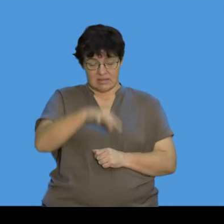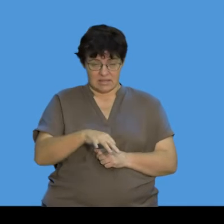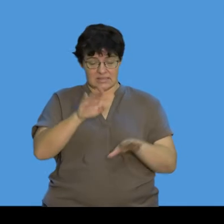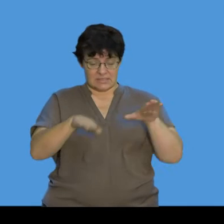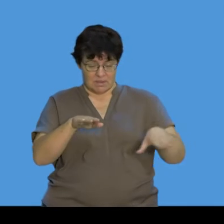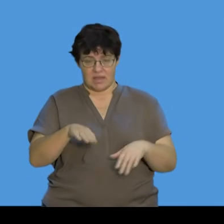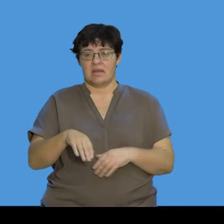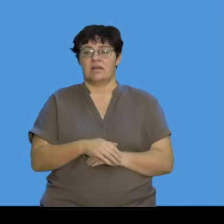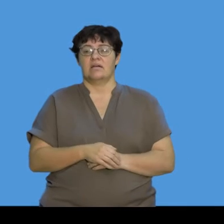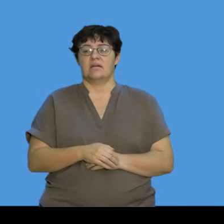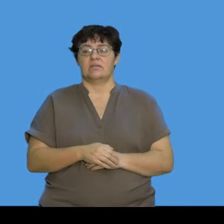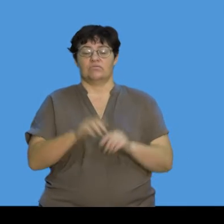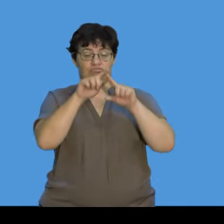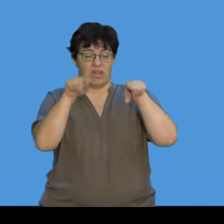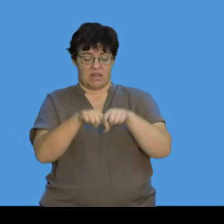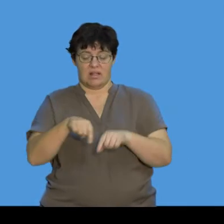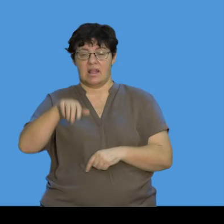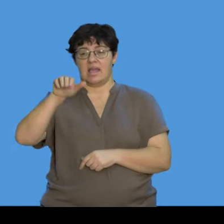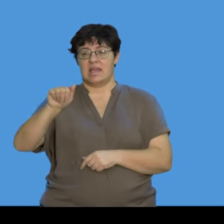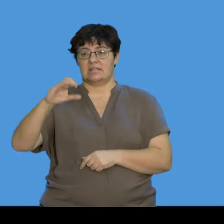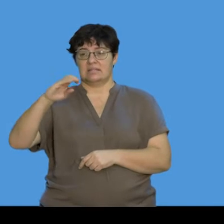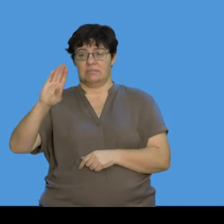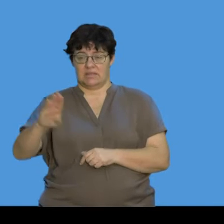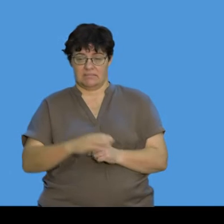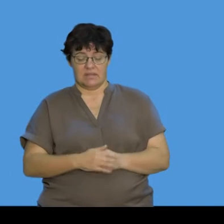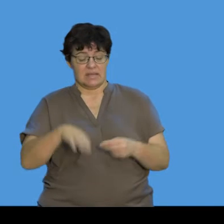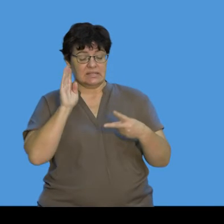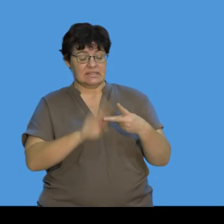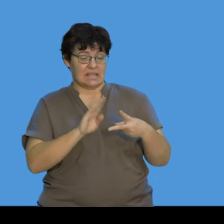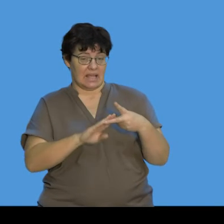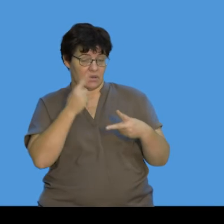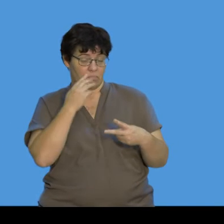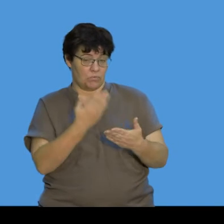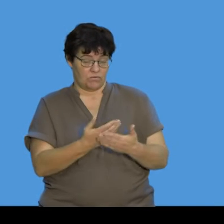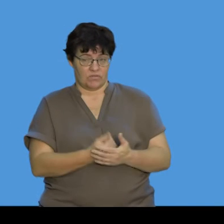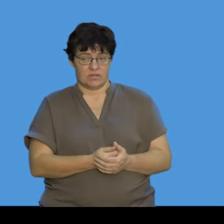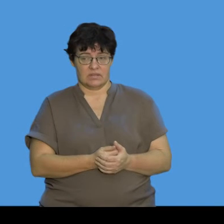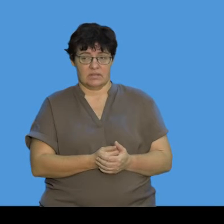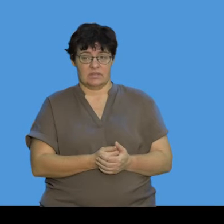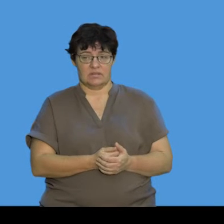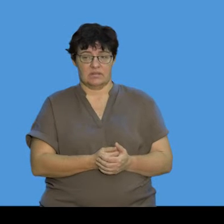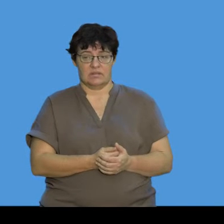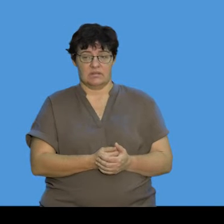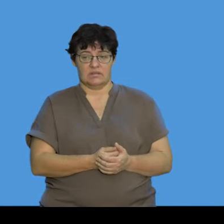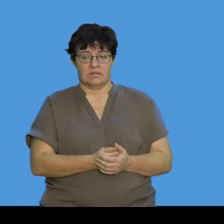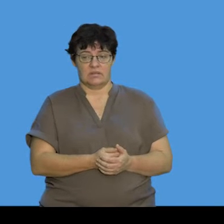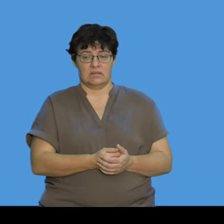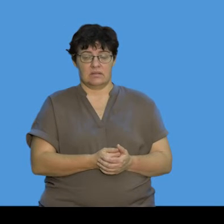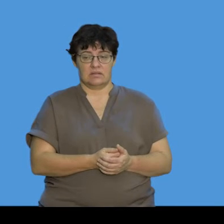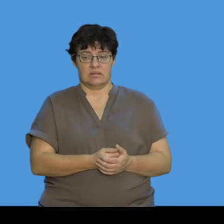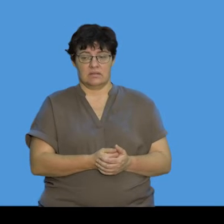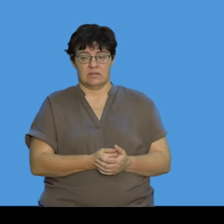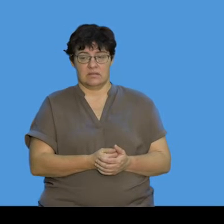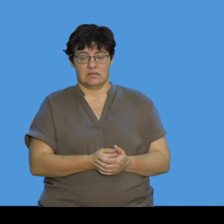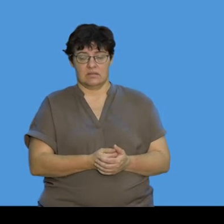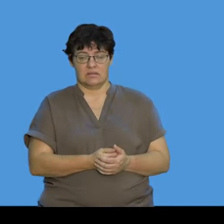similar to triangle ACB. And then the second one that we proved was